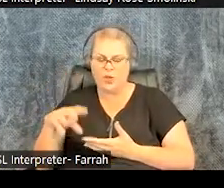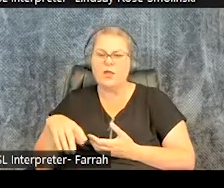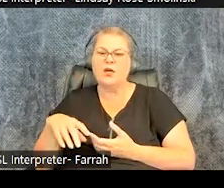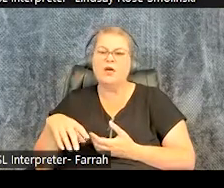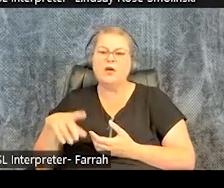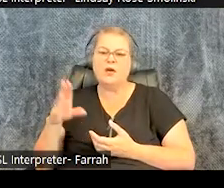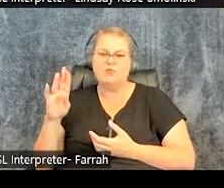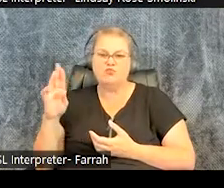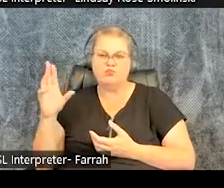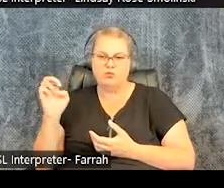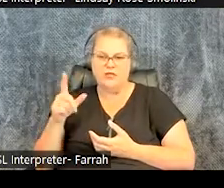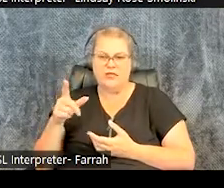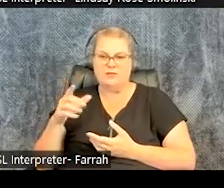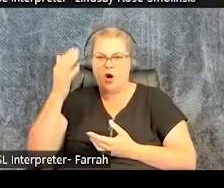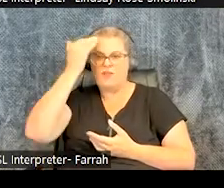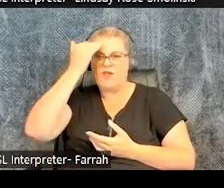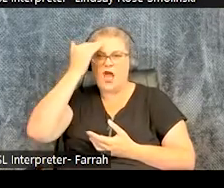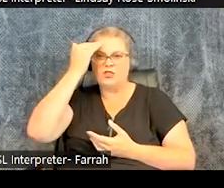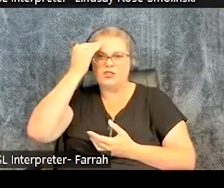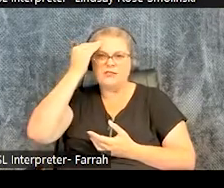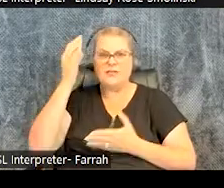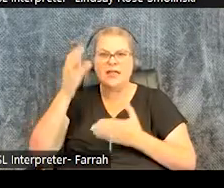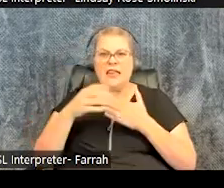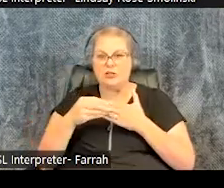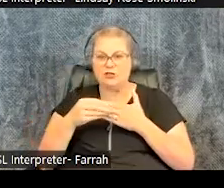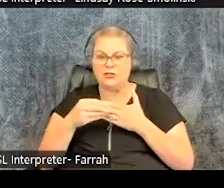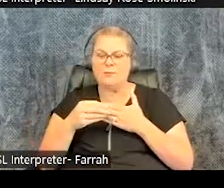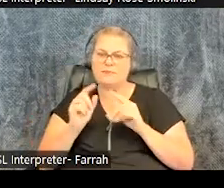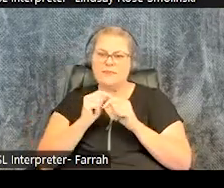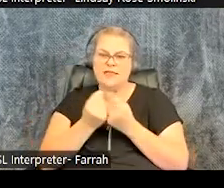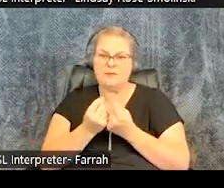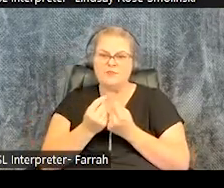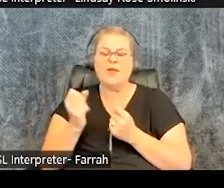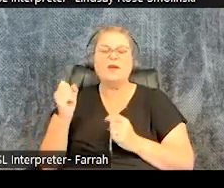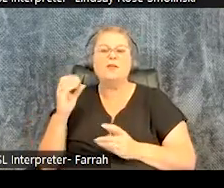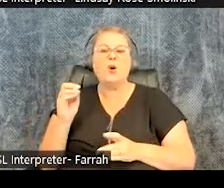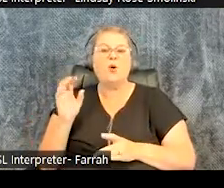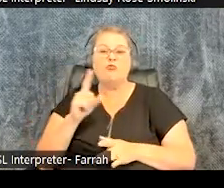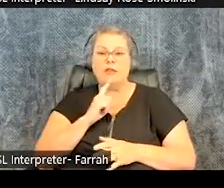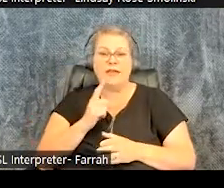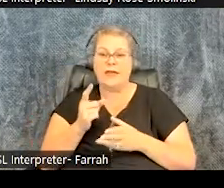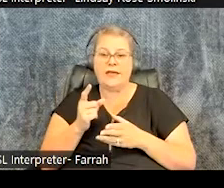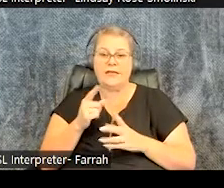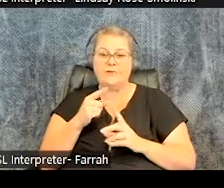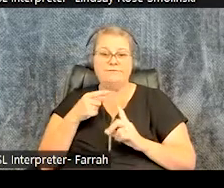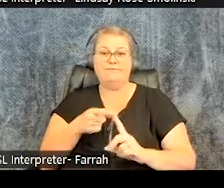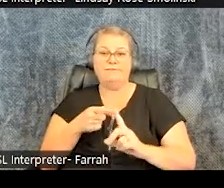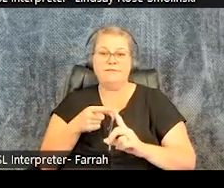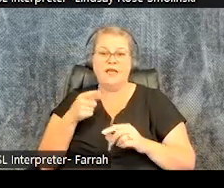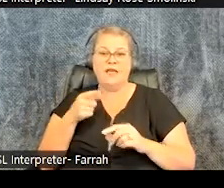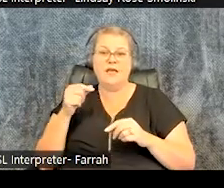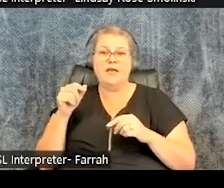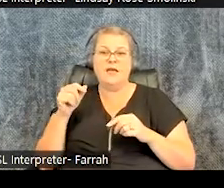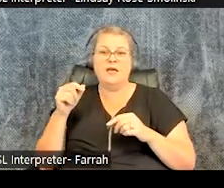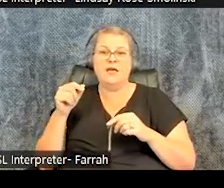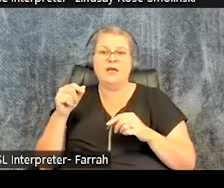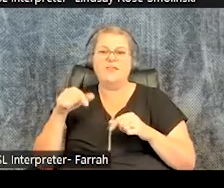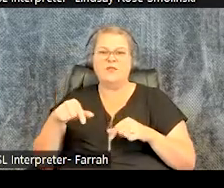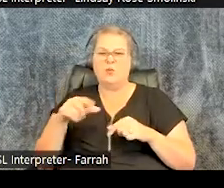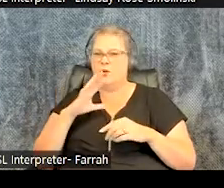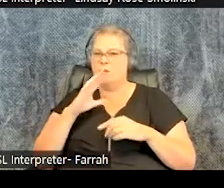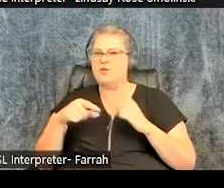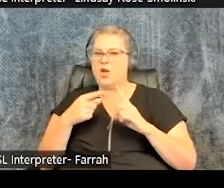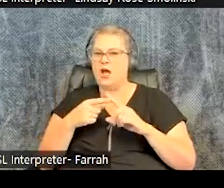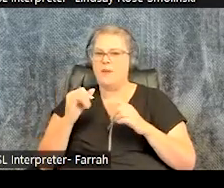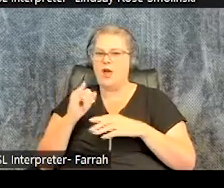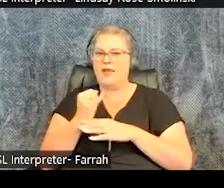Container leadership team. So really, in short, this is where you want to go into industry standard bottles, right?